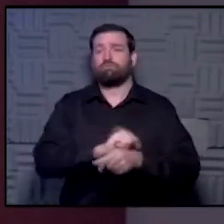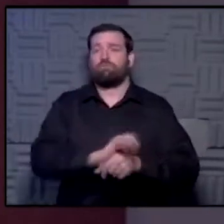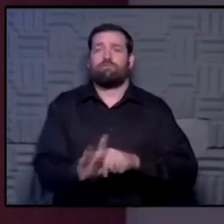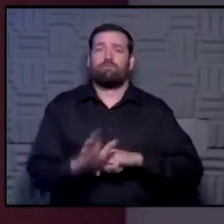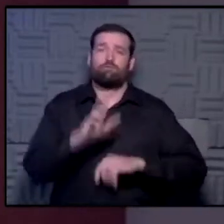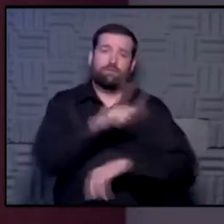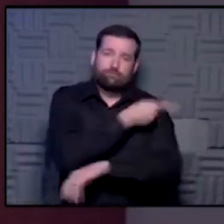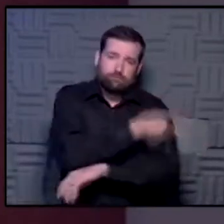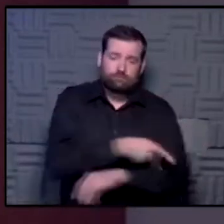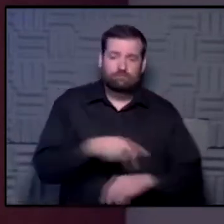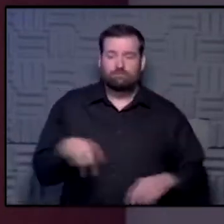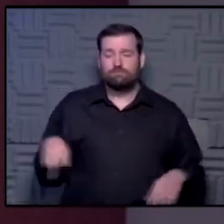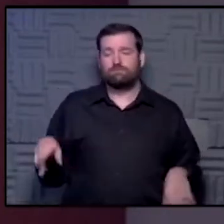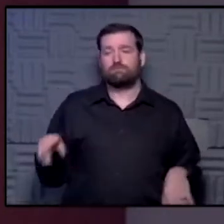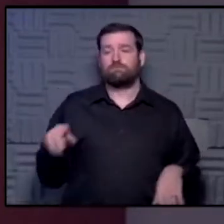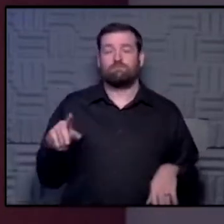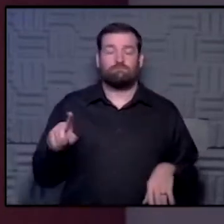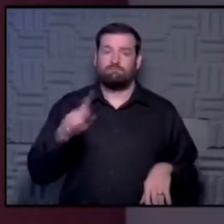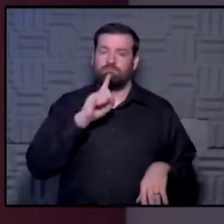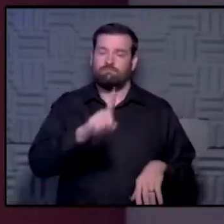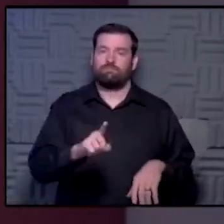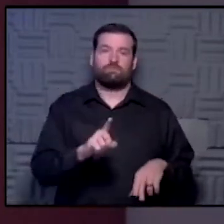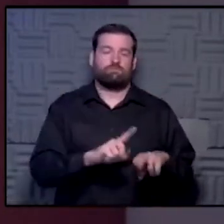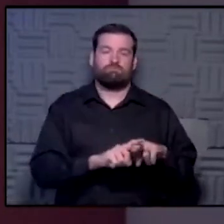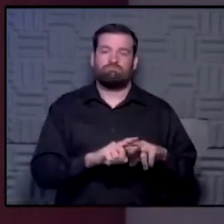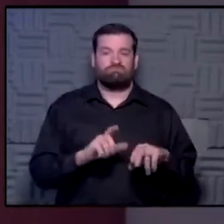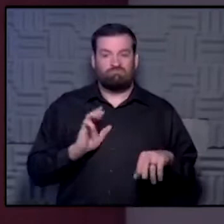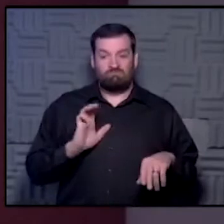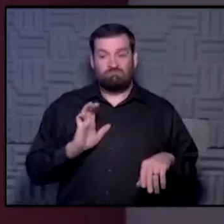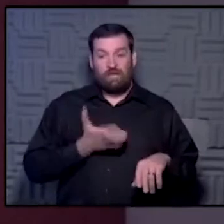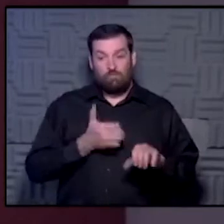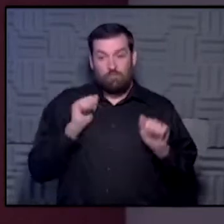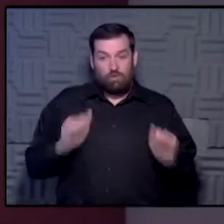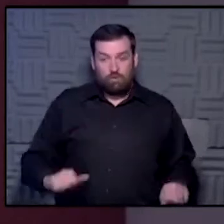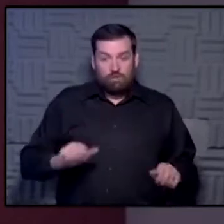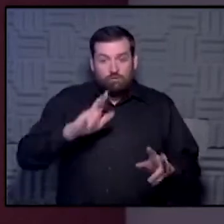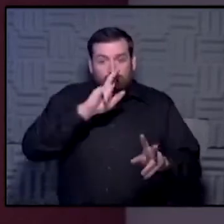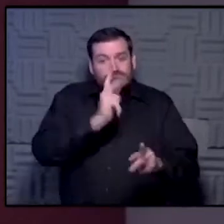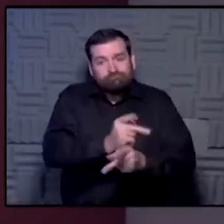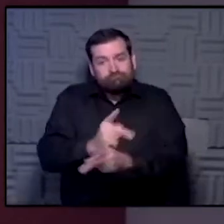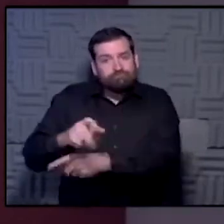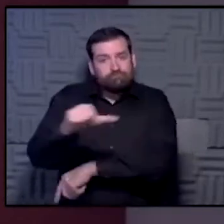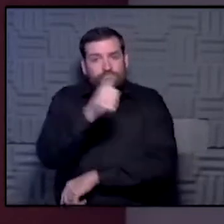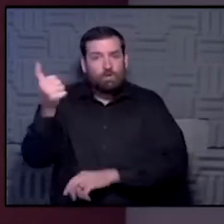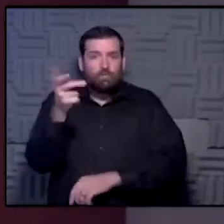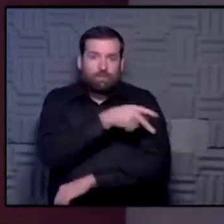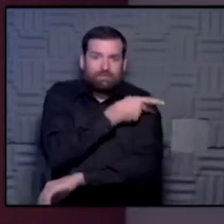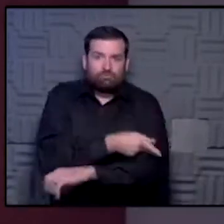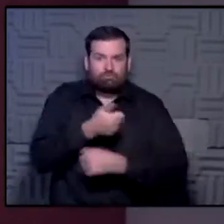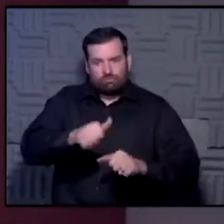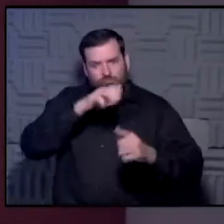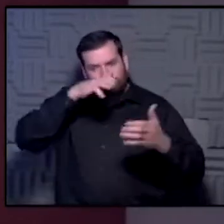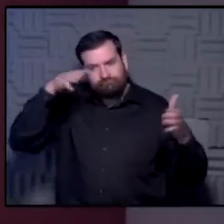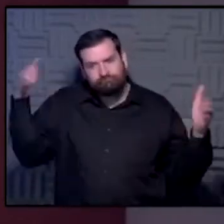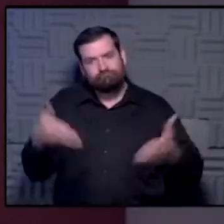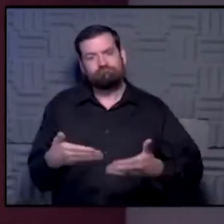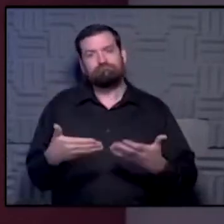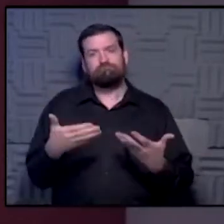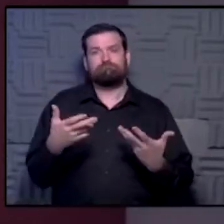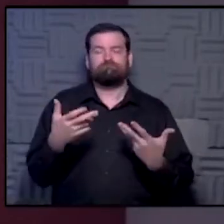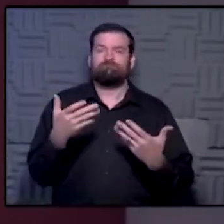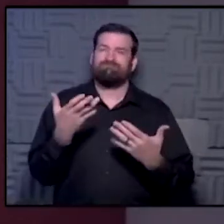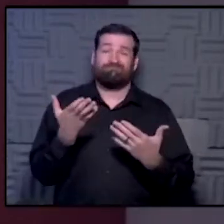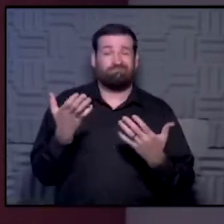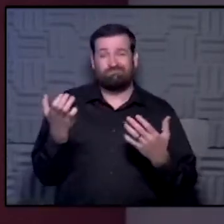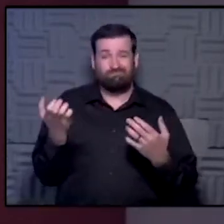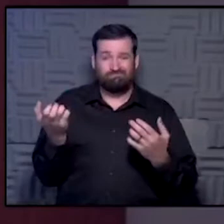patients. And we're really ramping up our ability to take care of like every other patient that comes into the hospital and doing what we can to get back